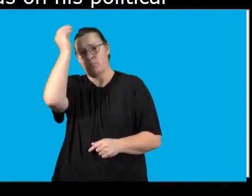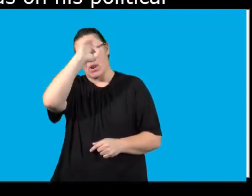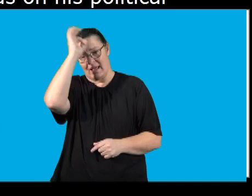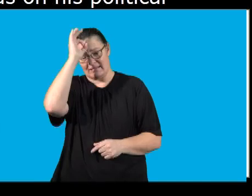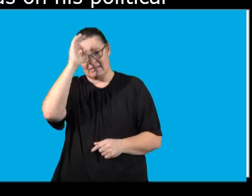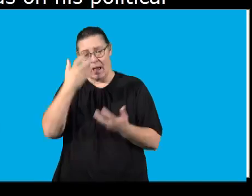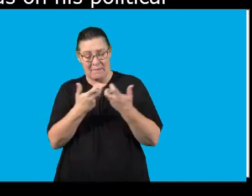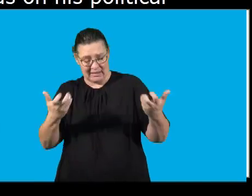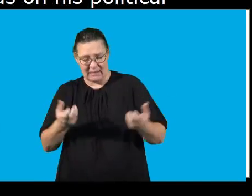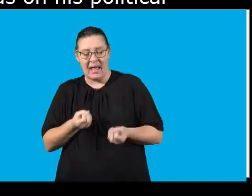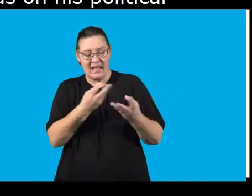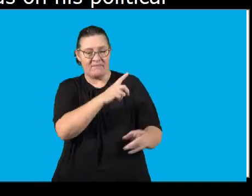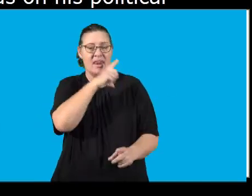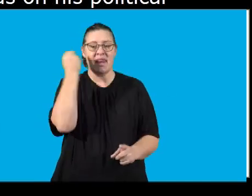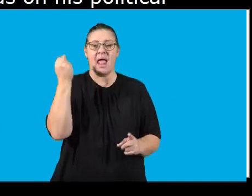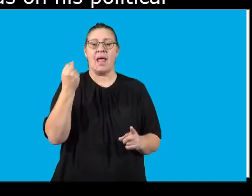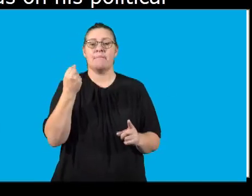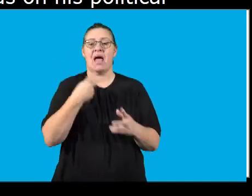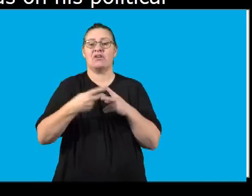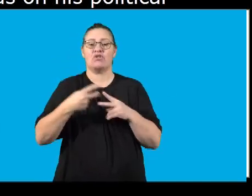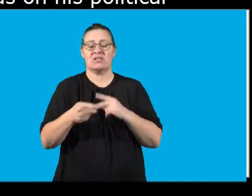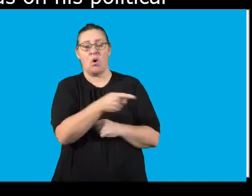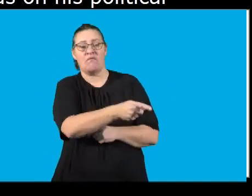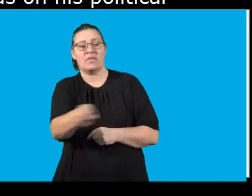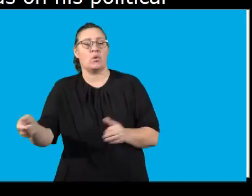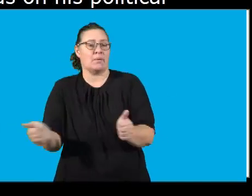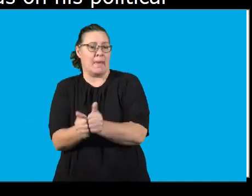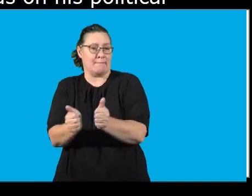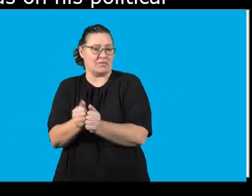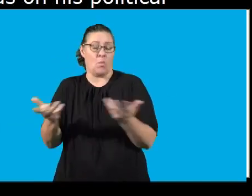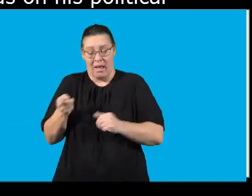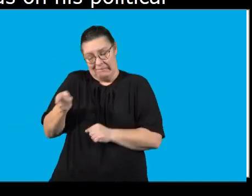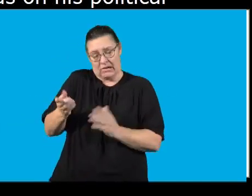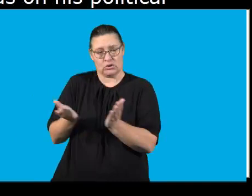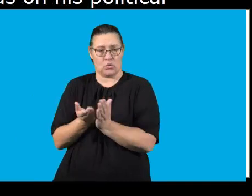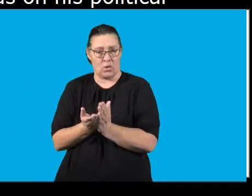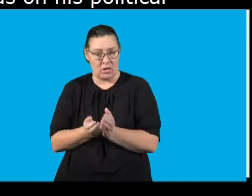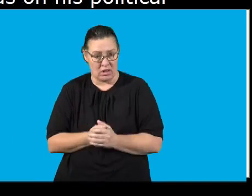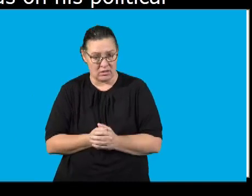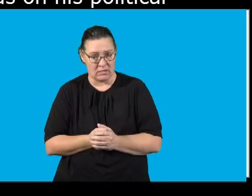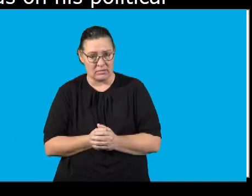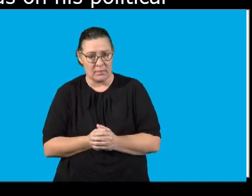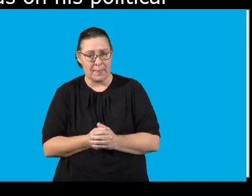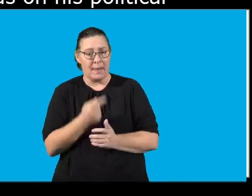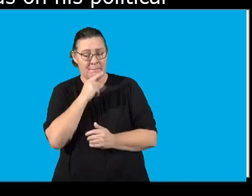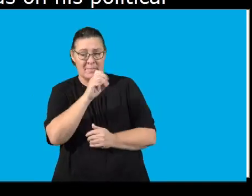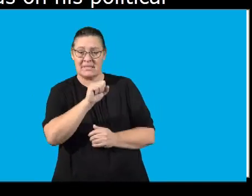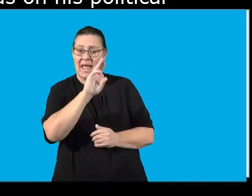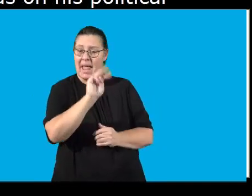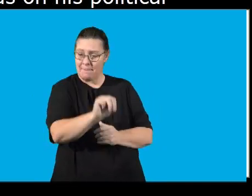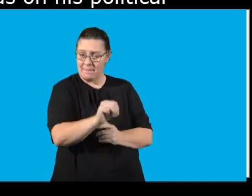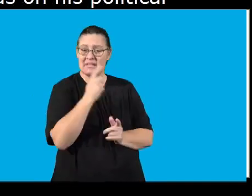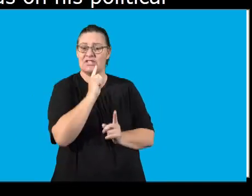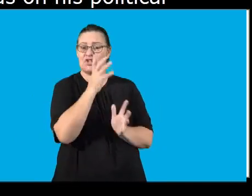the names and addresses of the political action committee members at the school. All right. So remember, Mr. M is